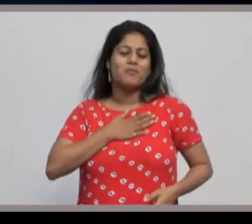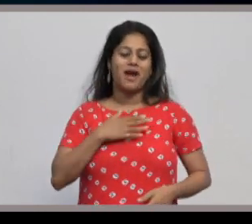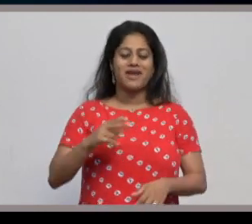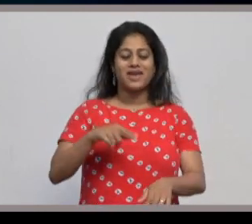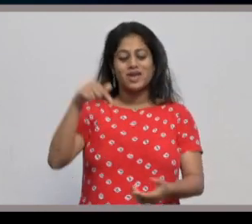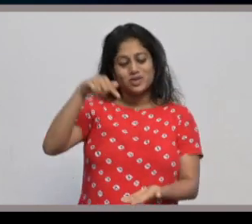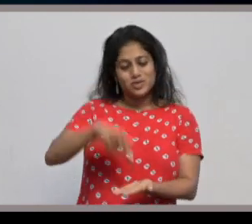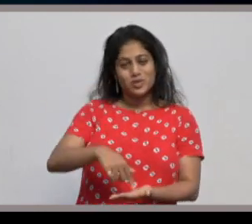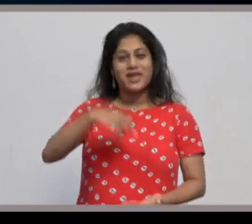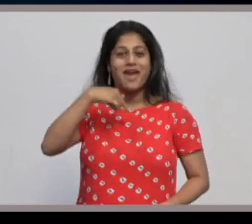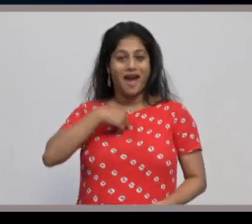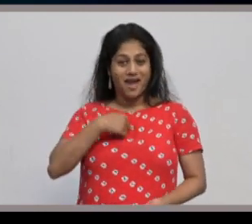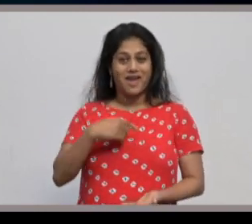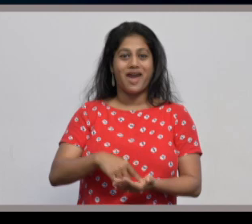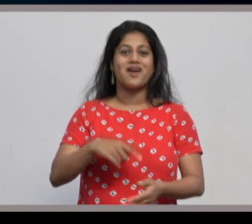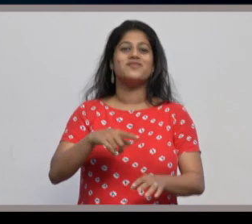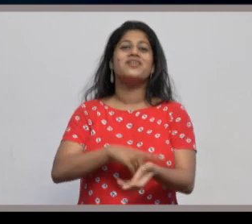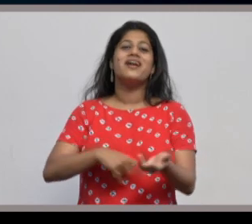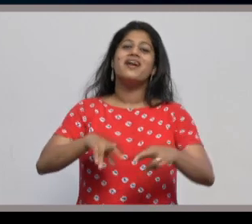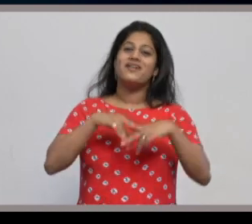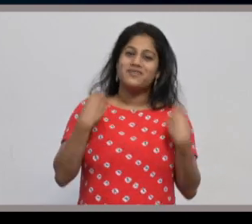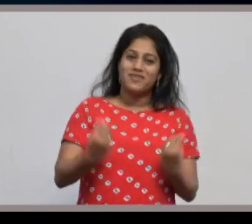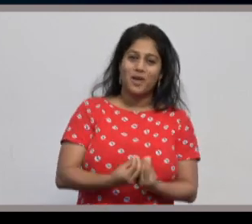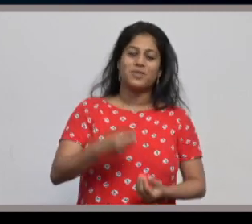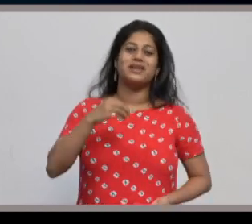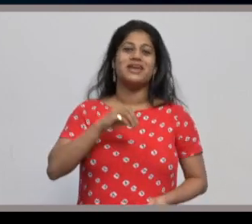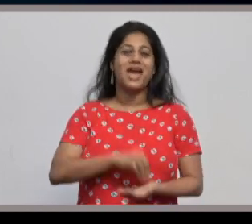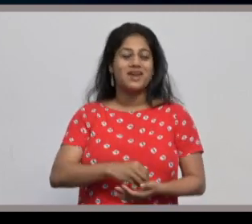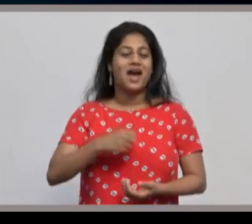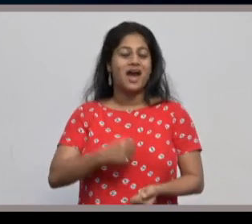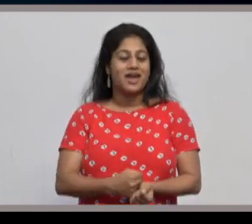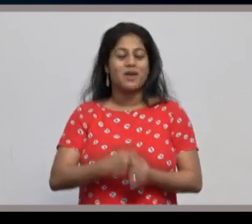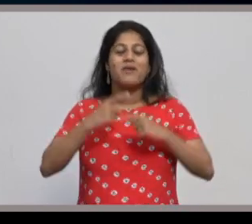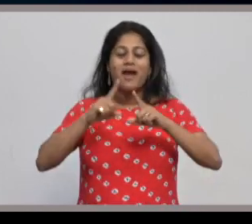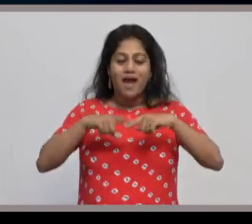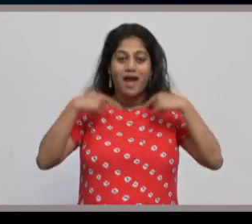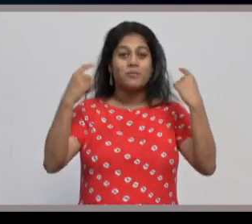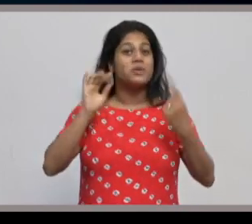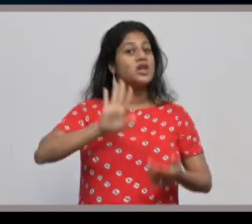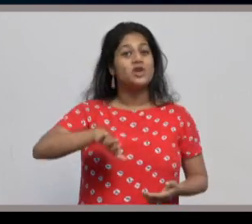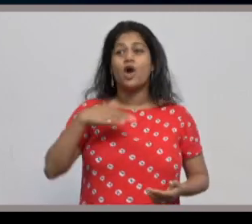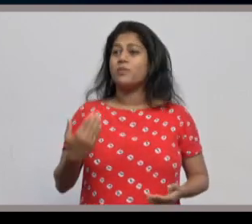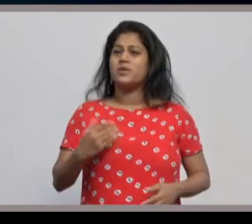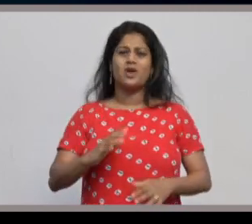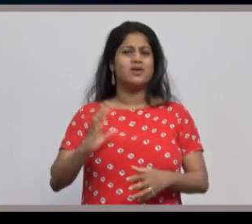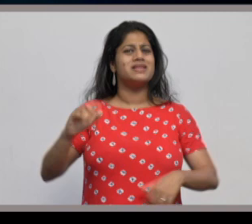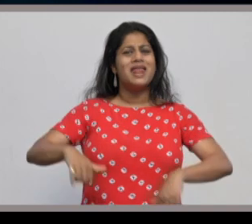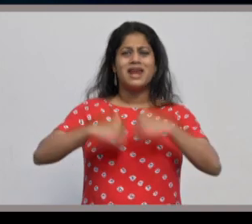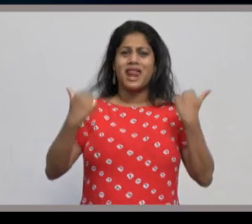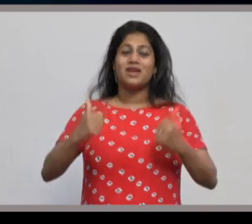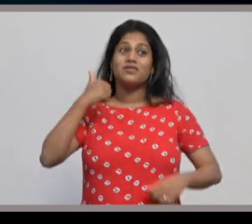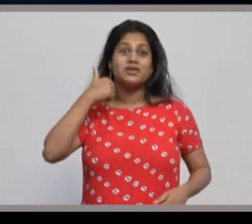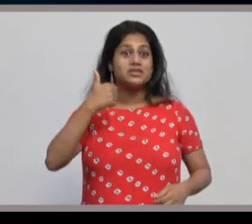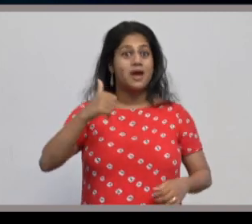blessed me with a wonderful family of my own and with abundance of supply, which has been my prayer for many years,